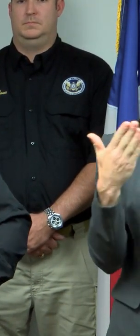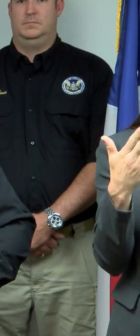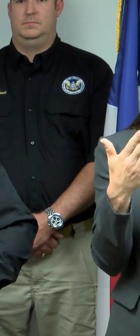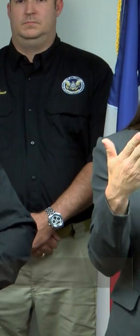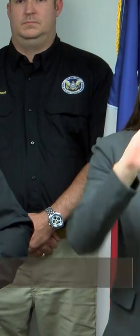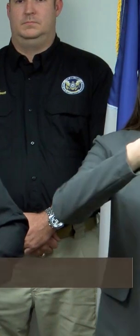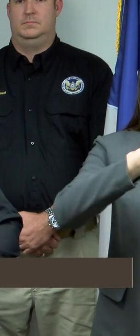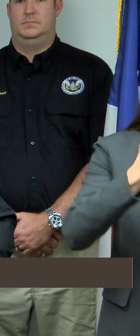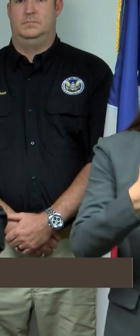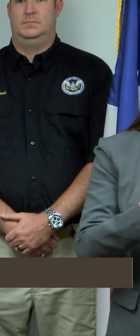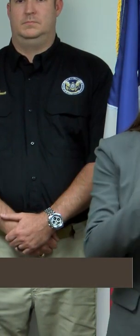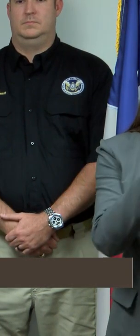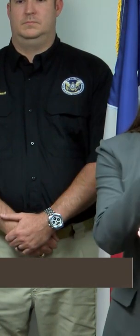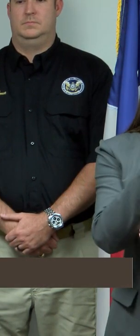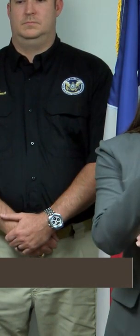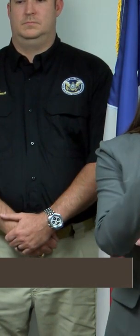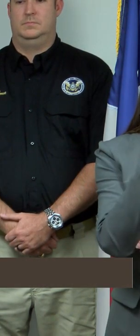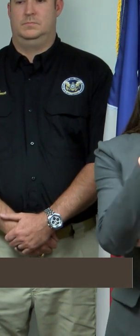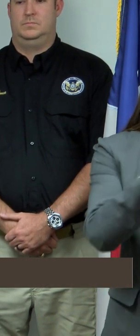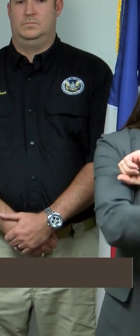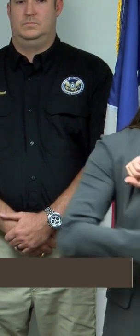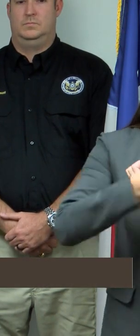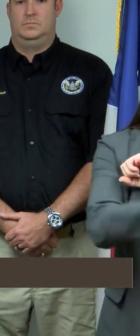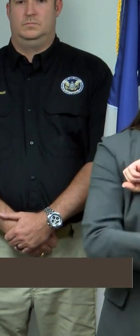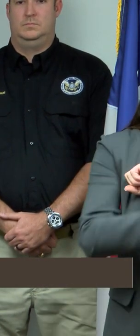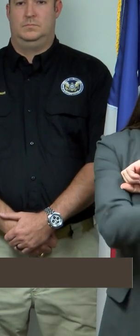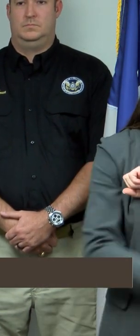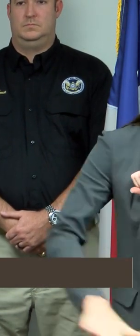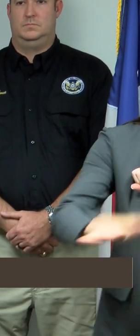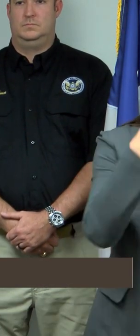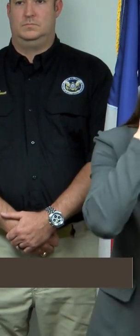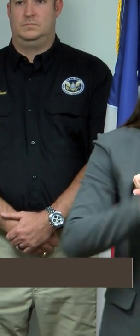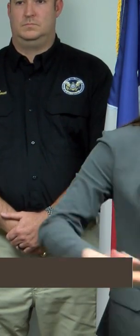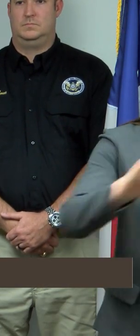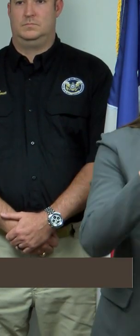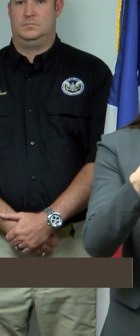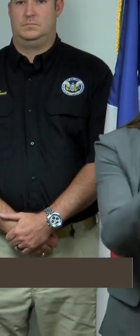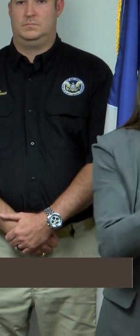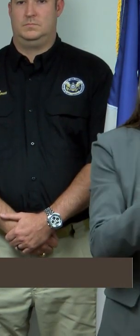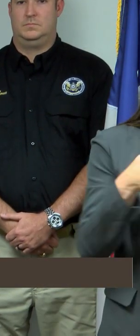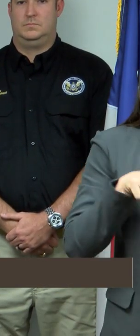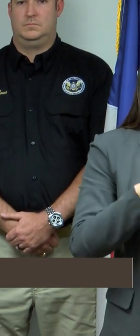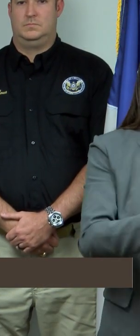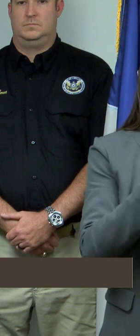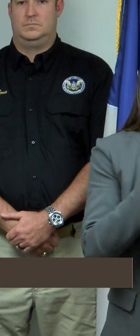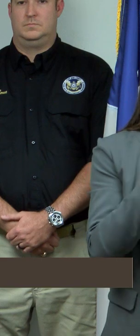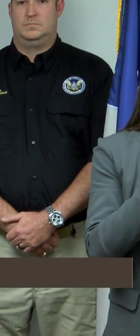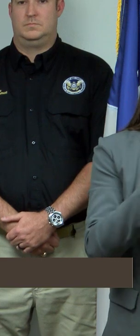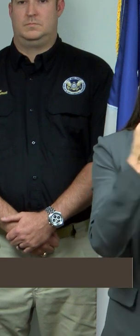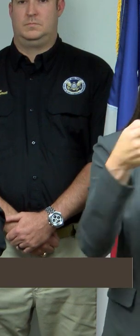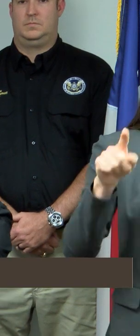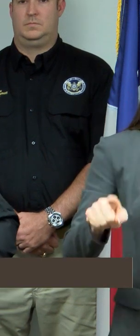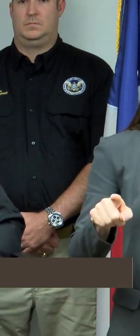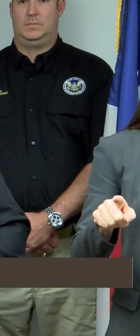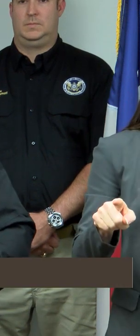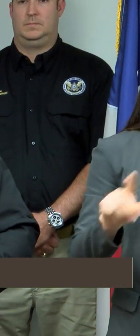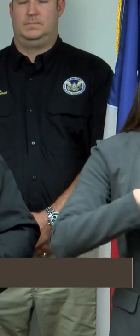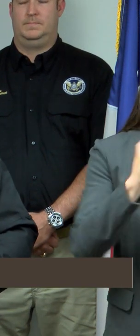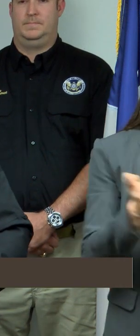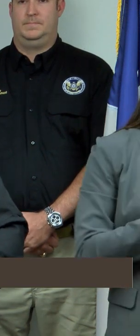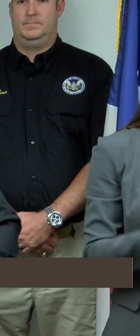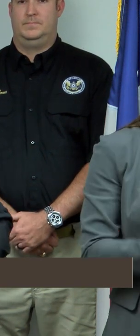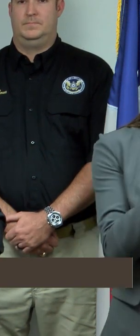the community of Fort Bend County for their cooperation during this weather event. Our main concern